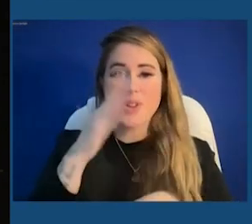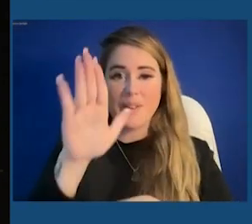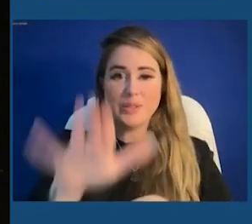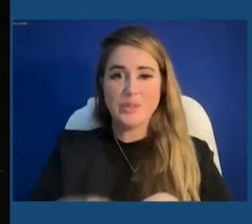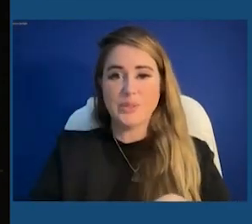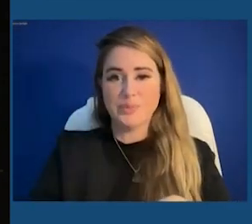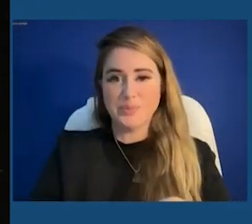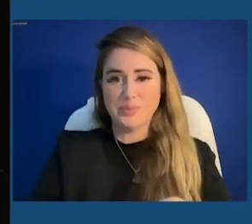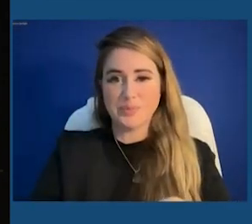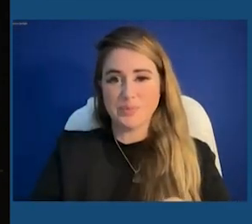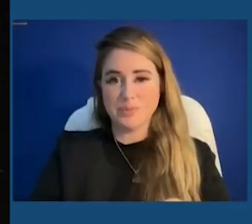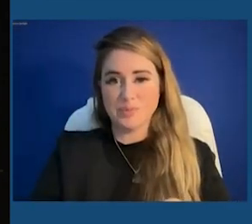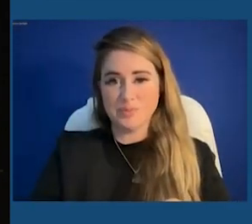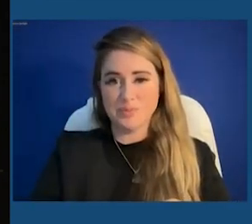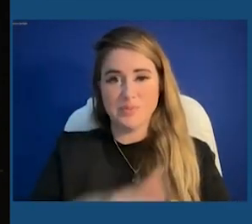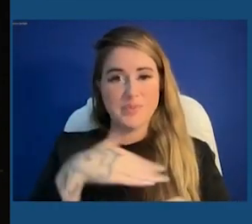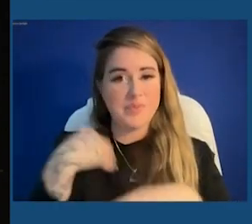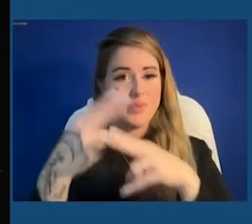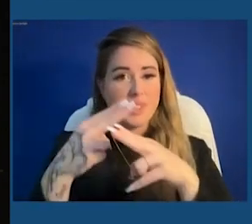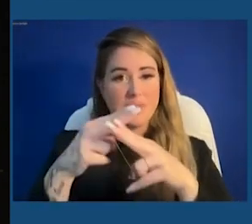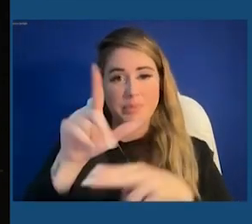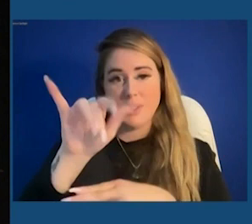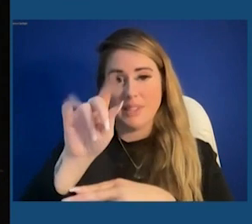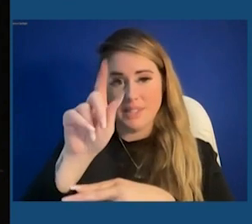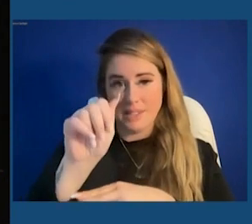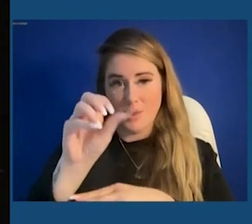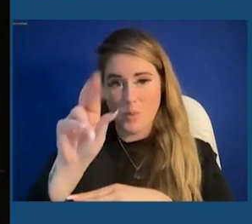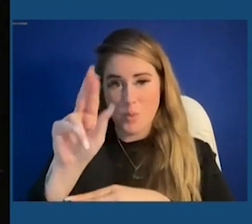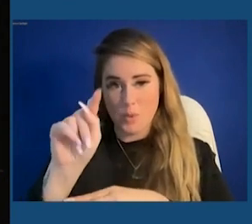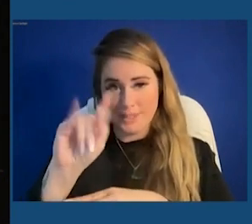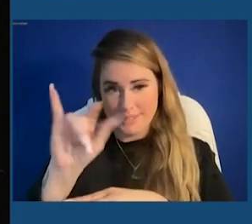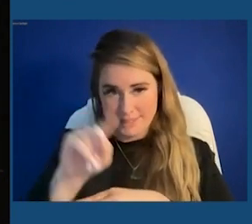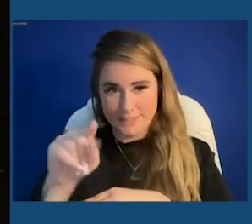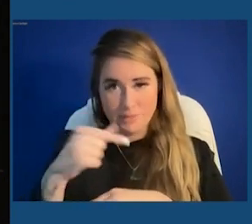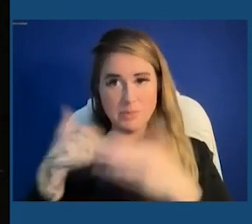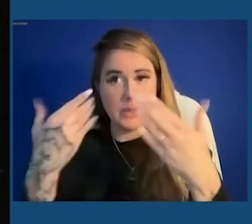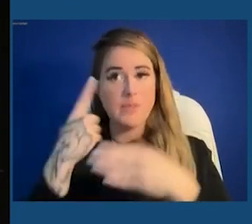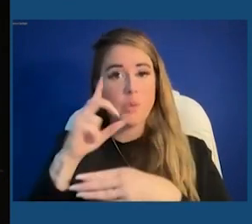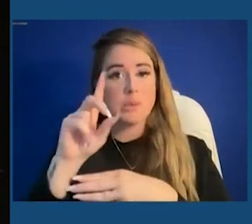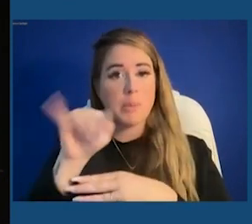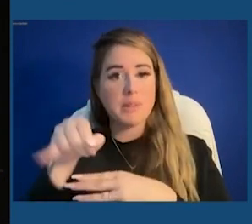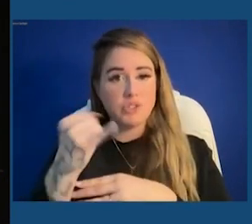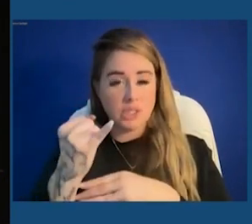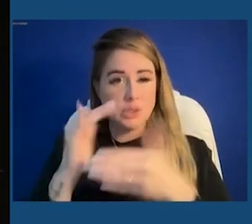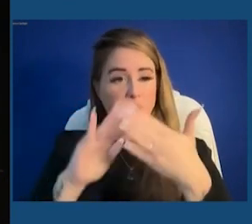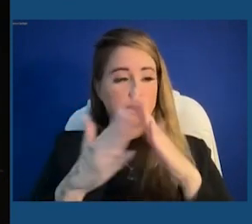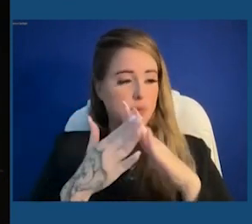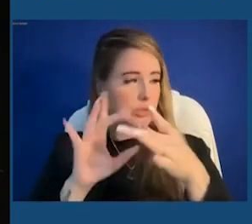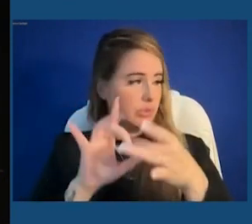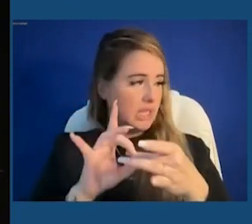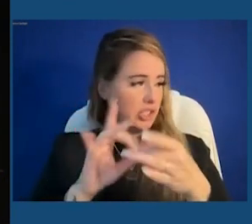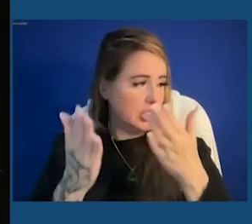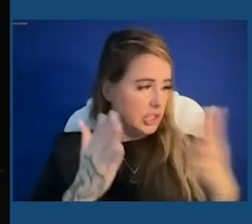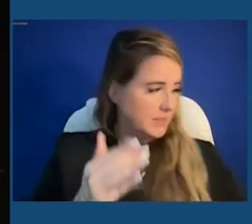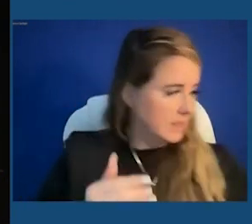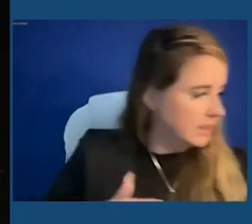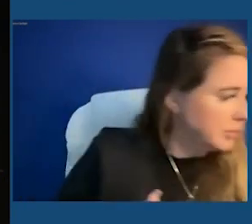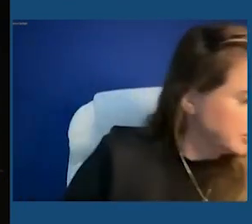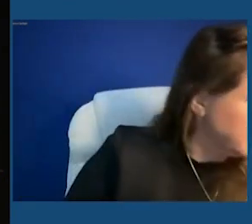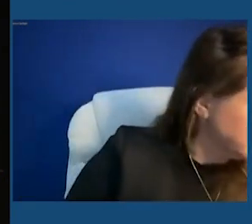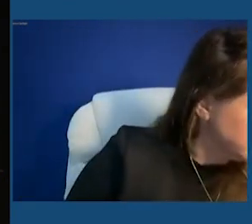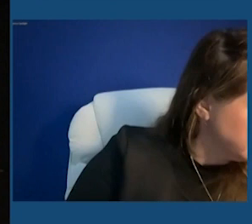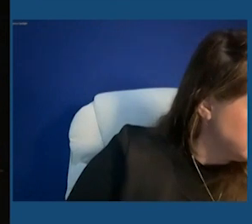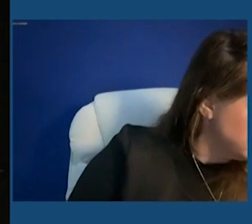So my name is Linda Ortiz. I'm a conciliation specialist for the Department of Justice Community Relations Service. We are